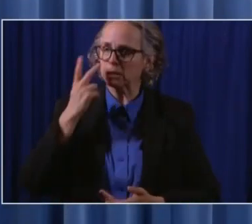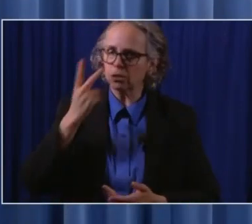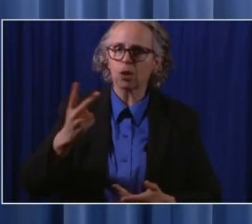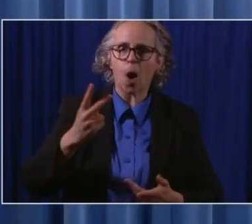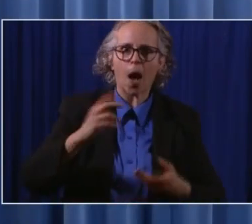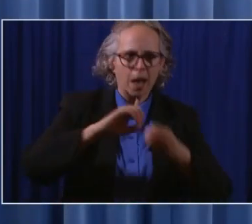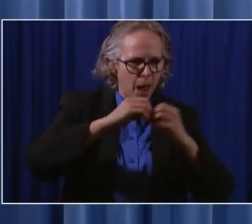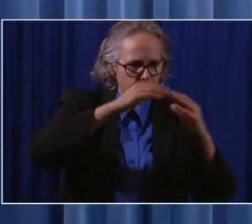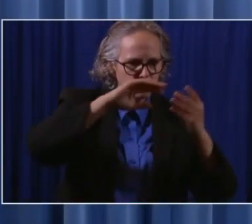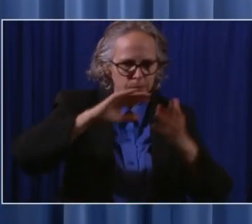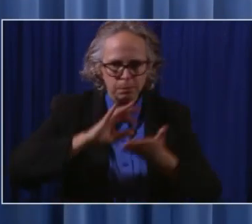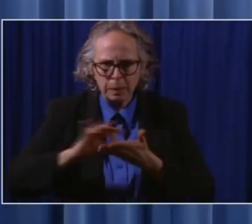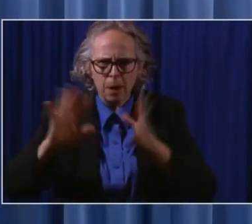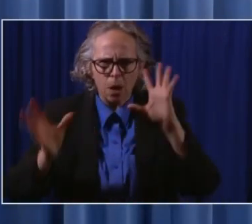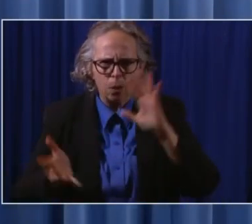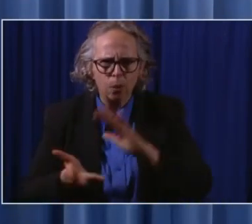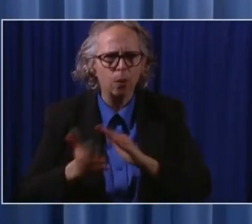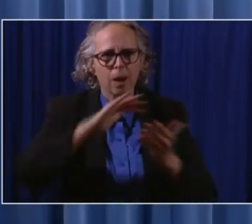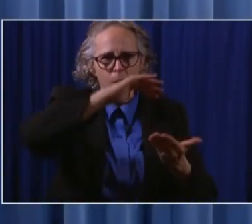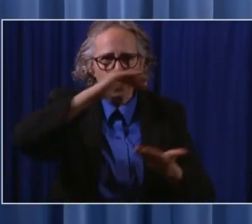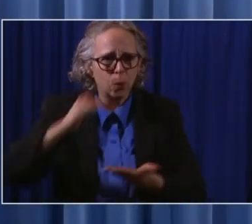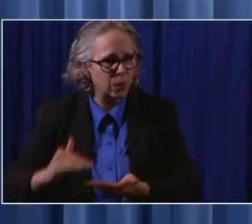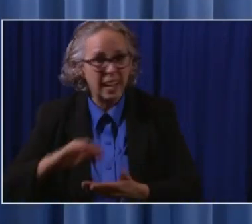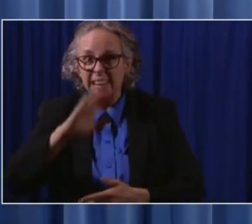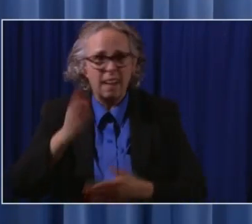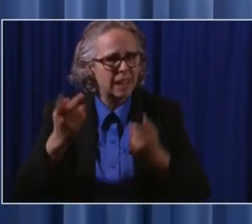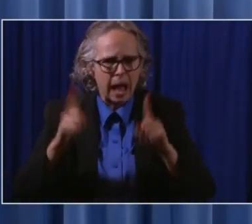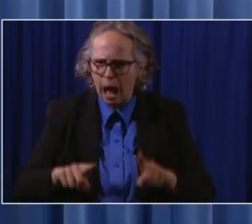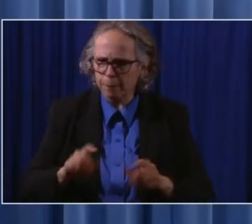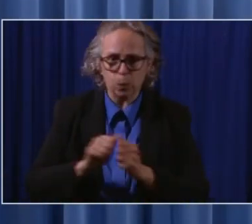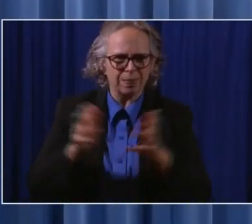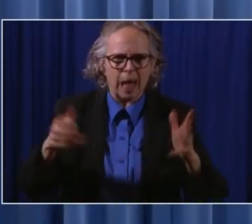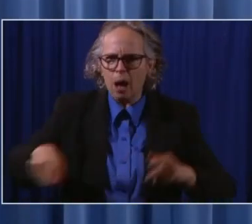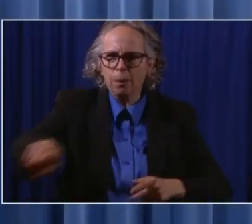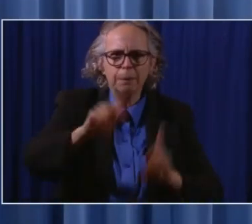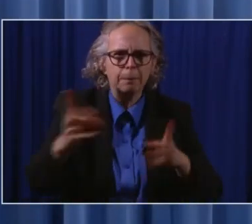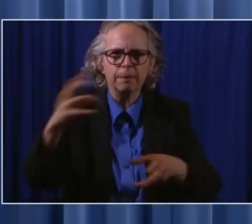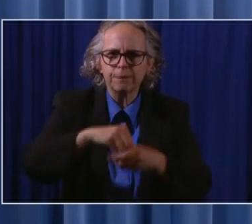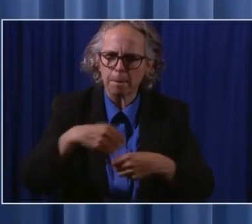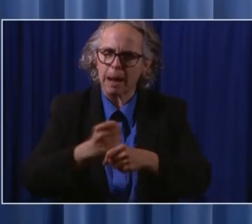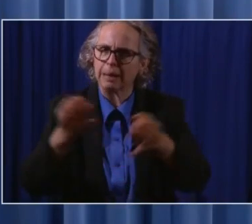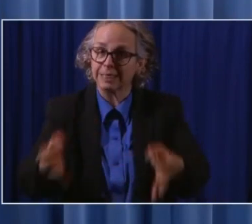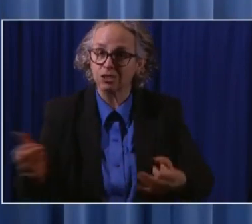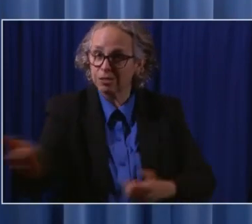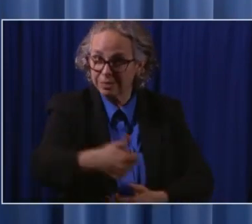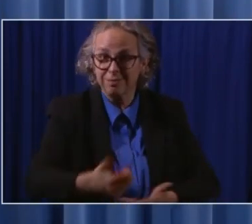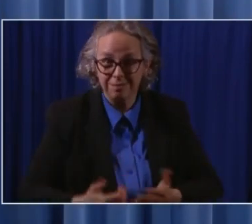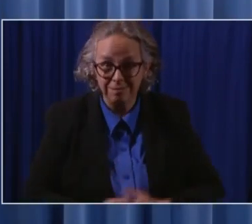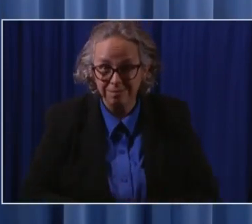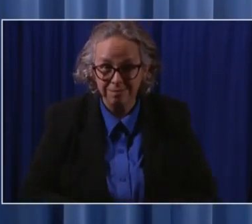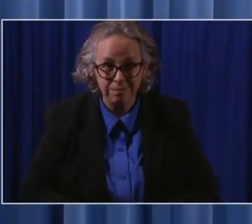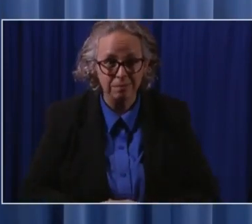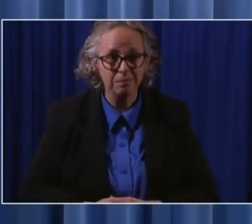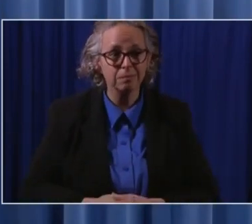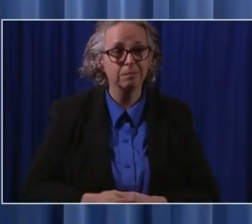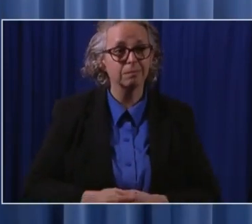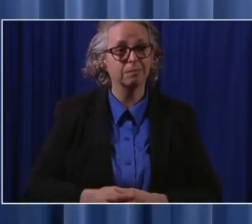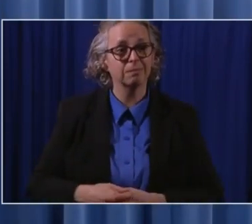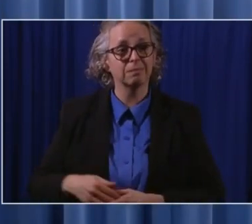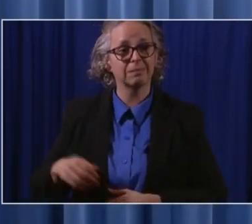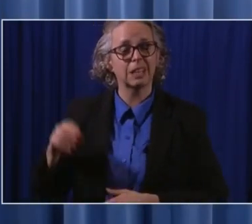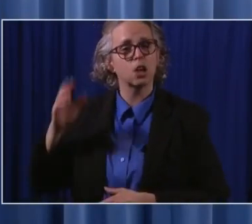been flattened. It would have gone up like that. So the methods of intersecting